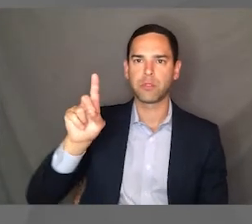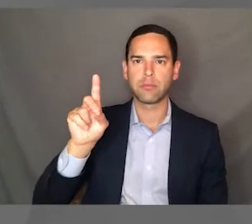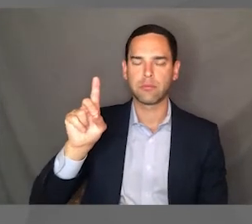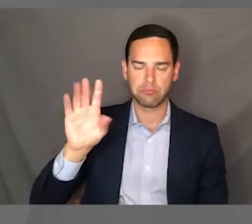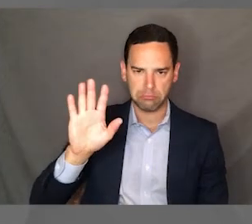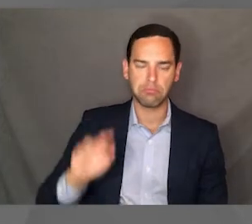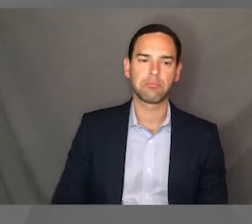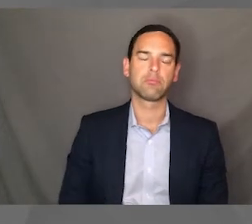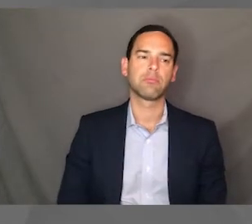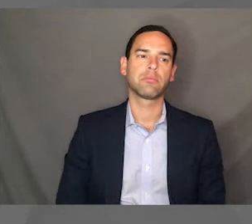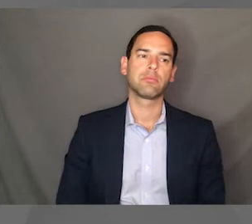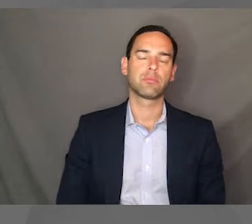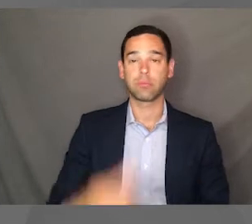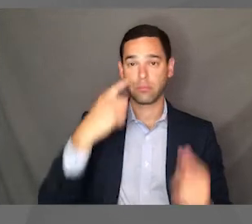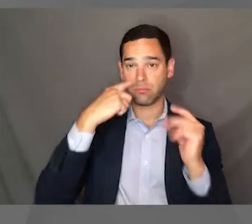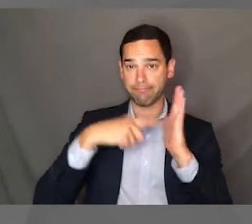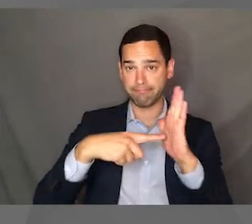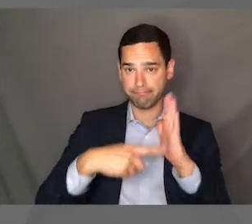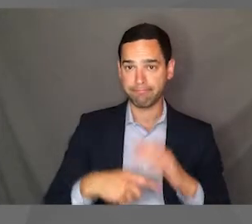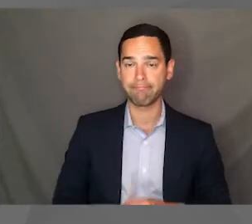So, for example,